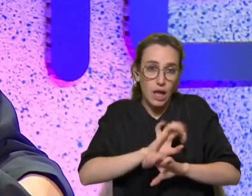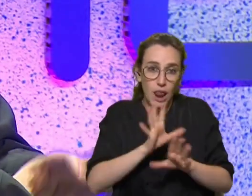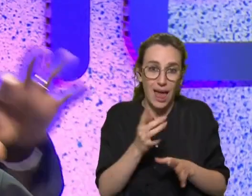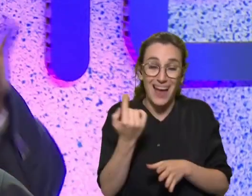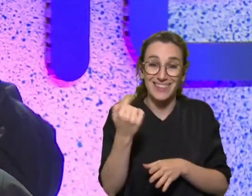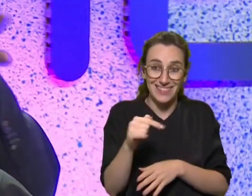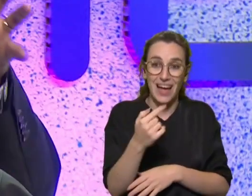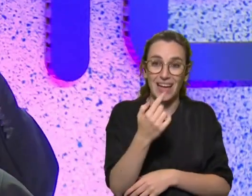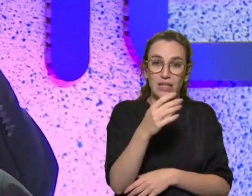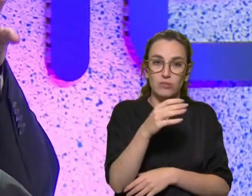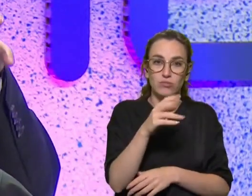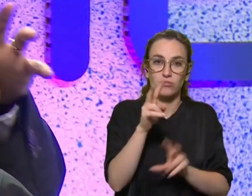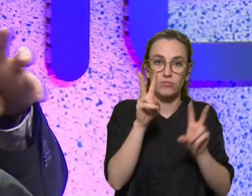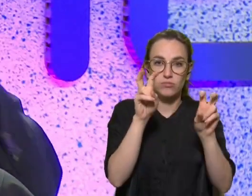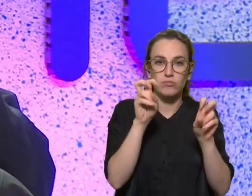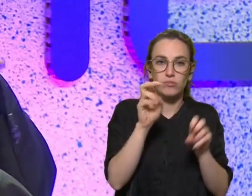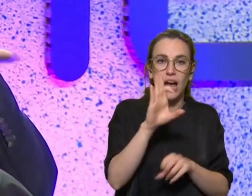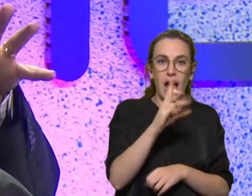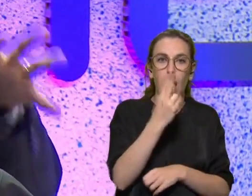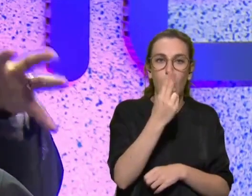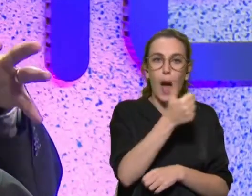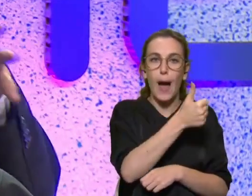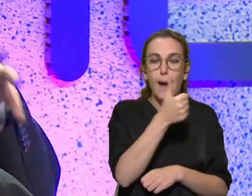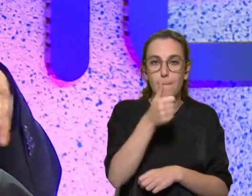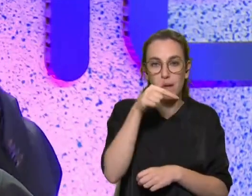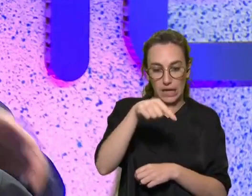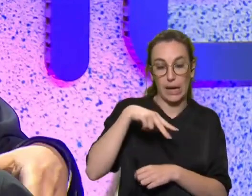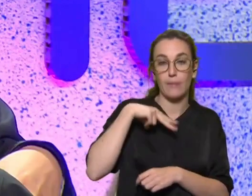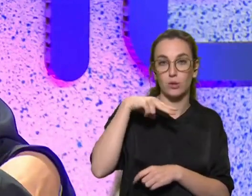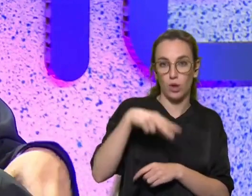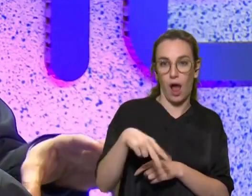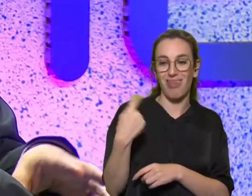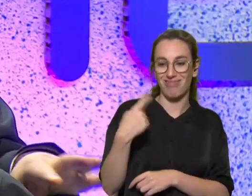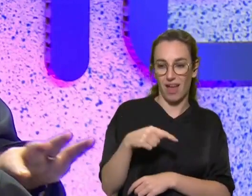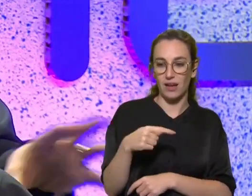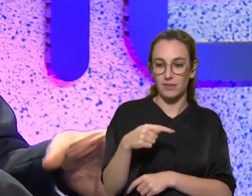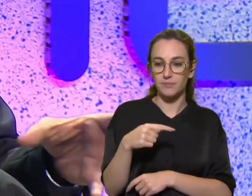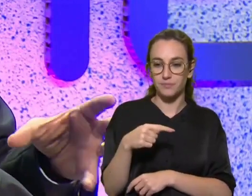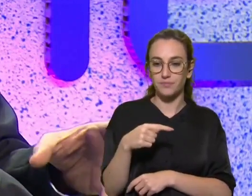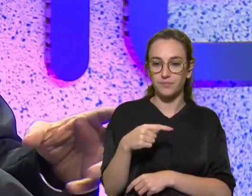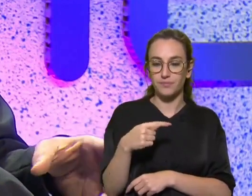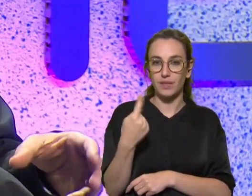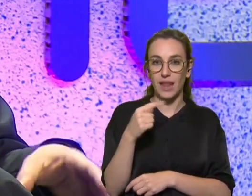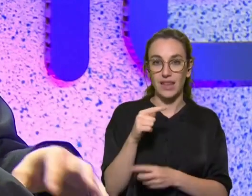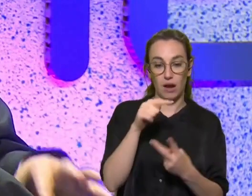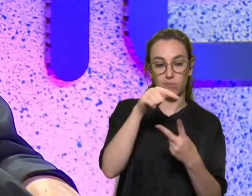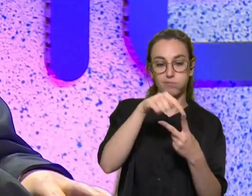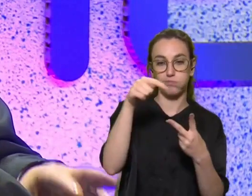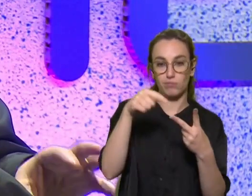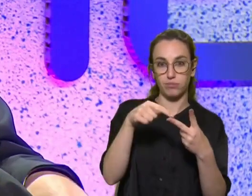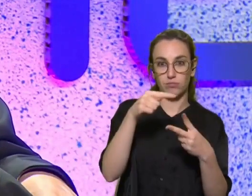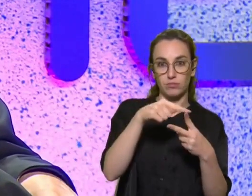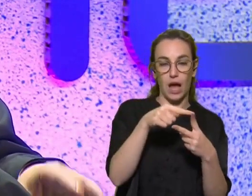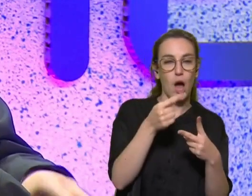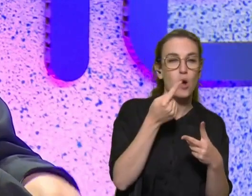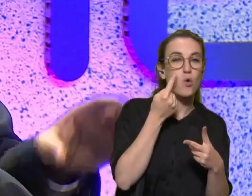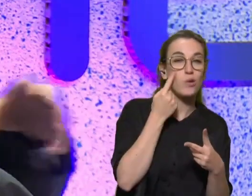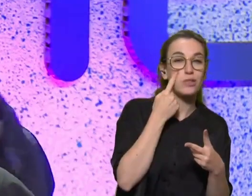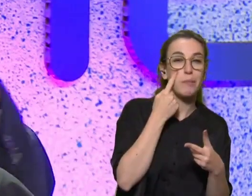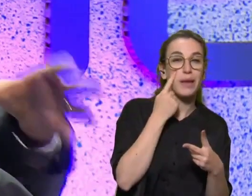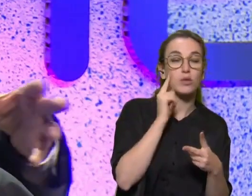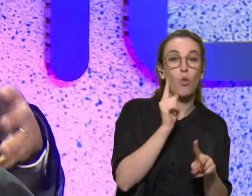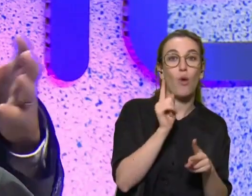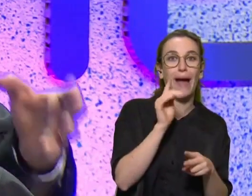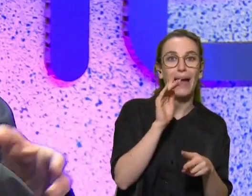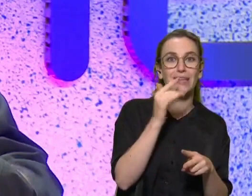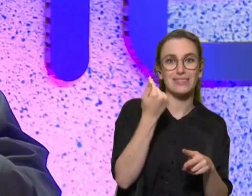Well, there is a hub in Portugal. There's a hub which has two components. It's got the